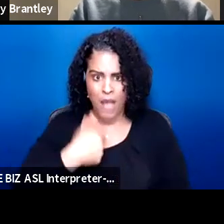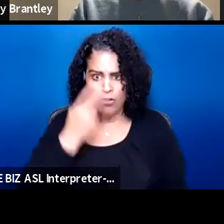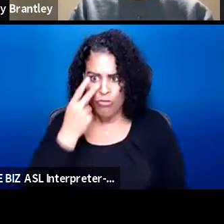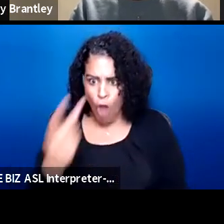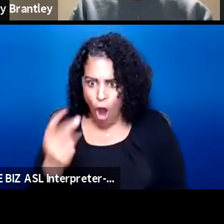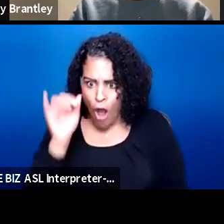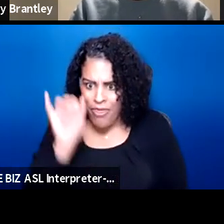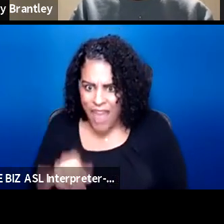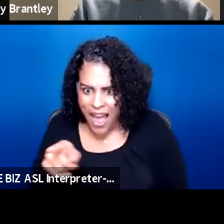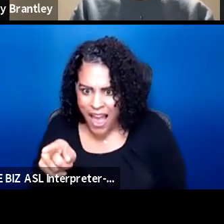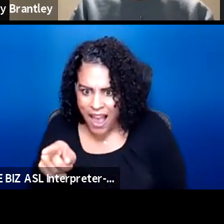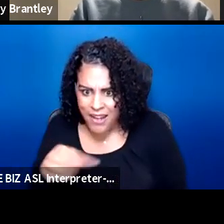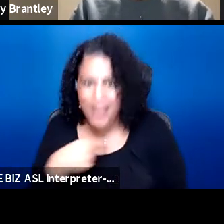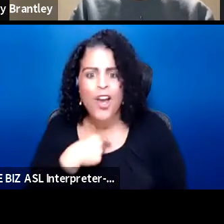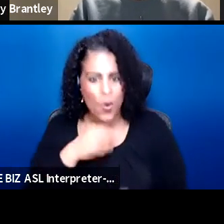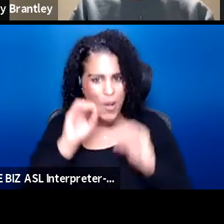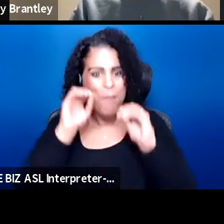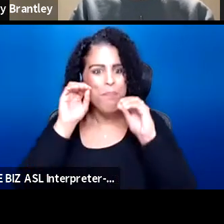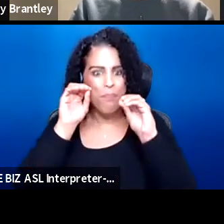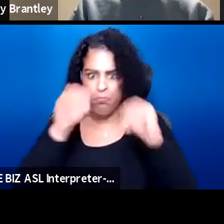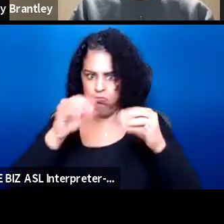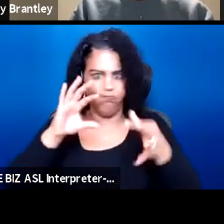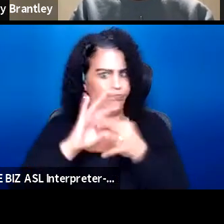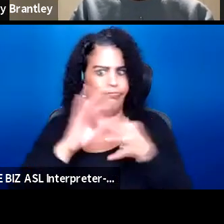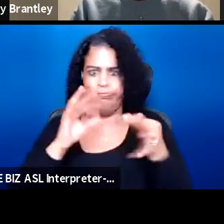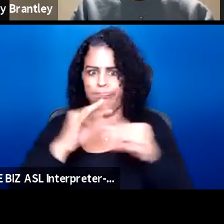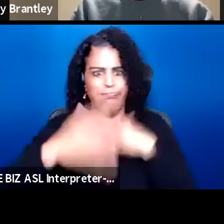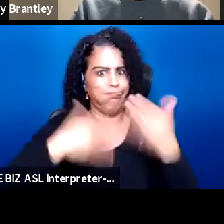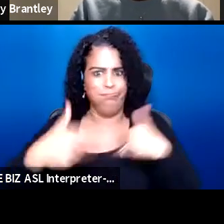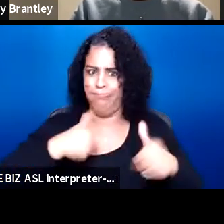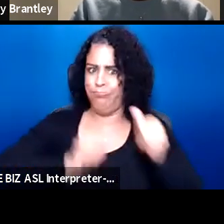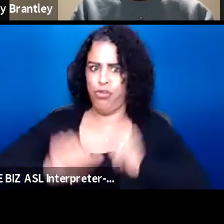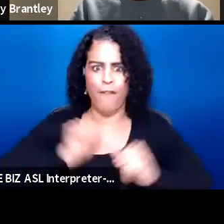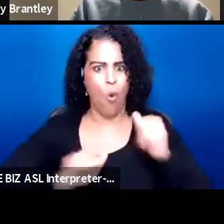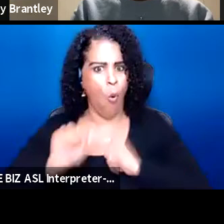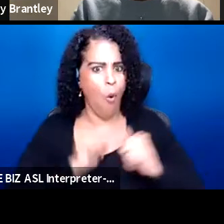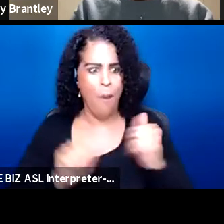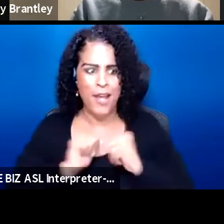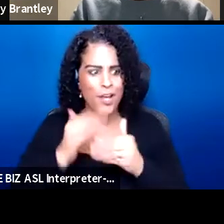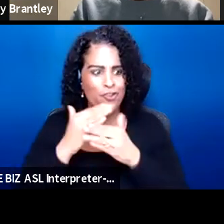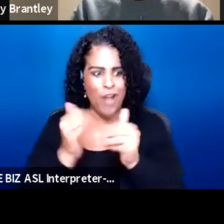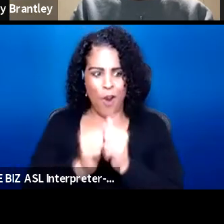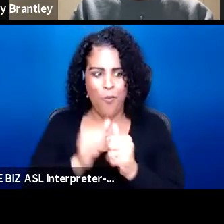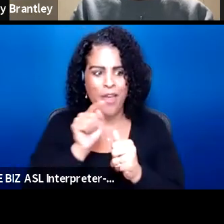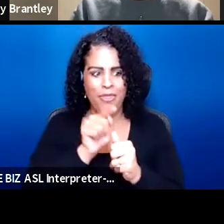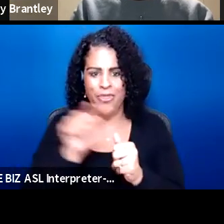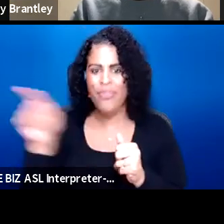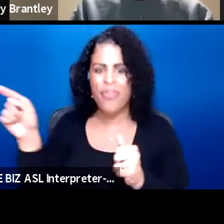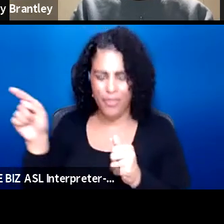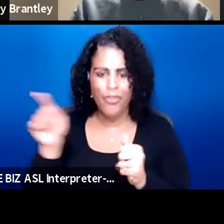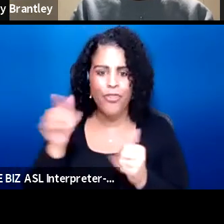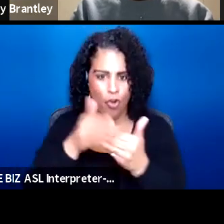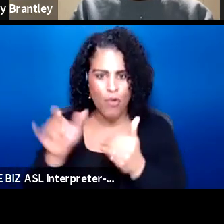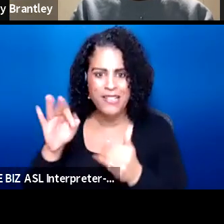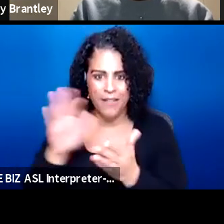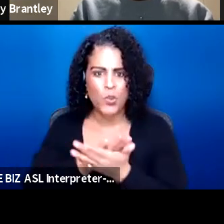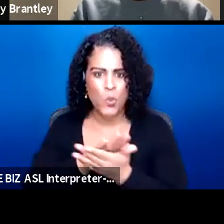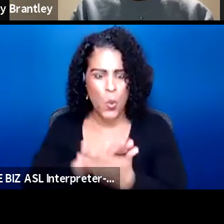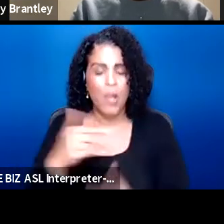then we put it on its feet, and I got to perform it and got to share it with the rest of my school. And that was